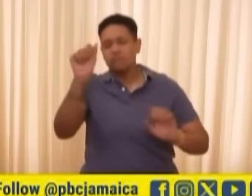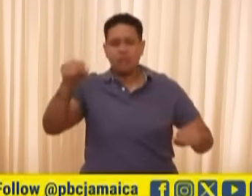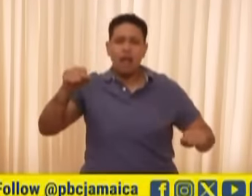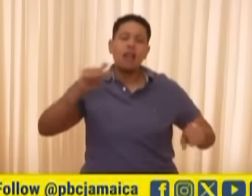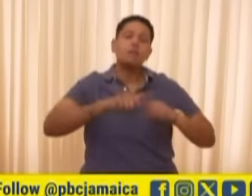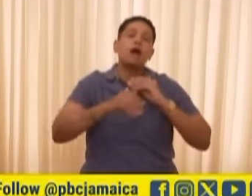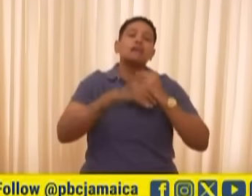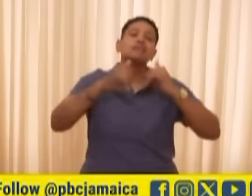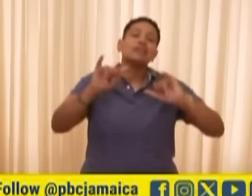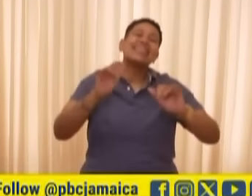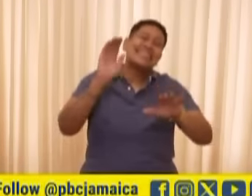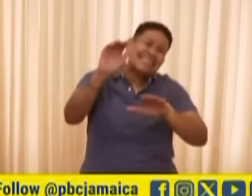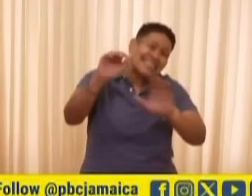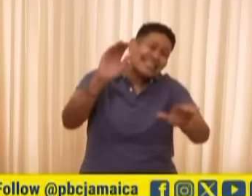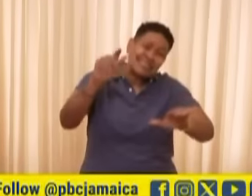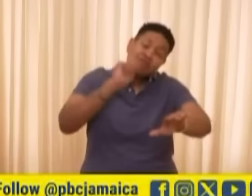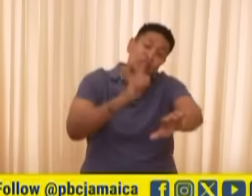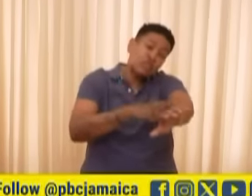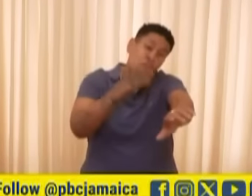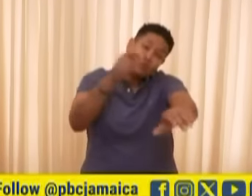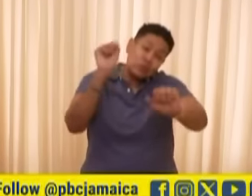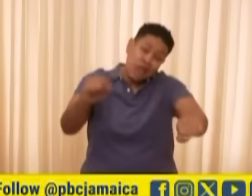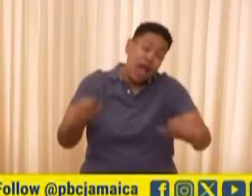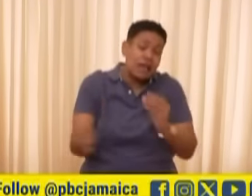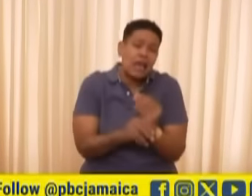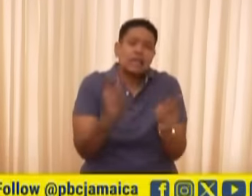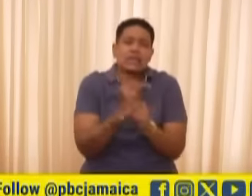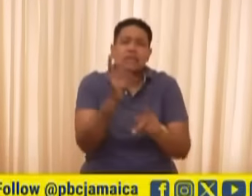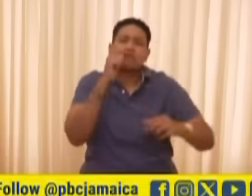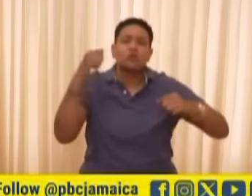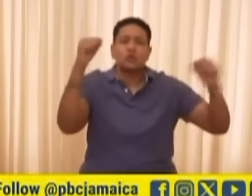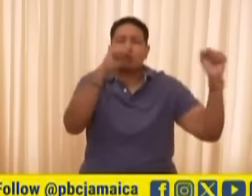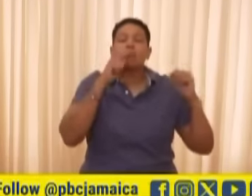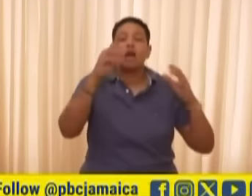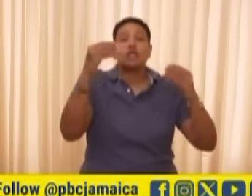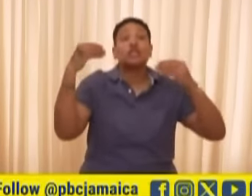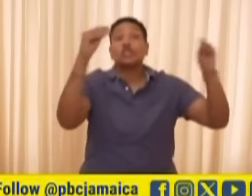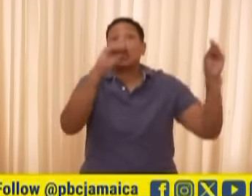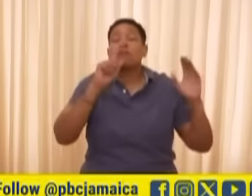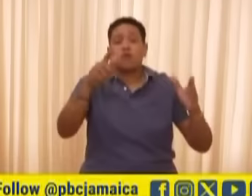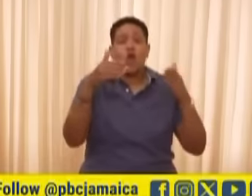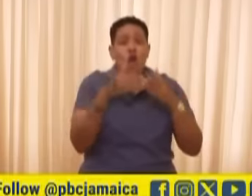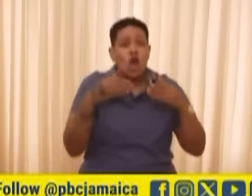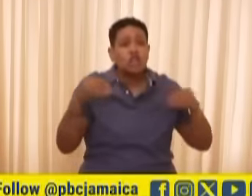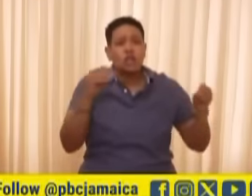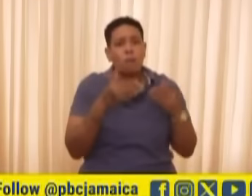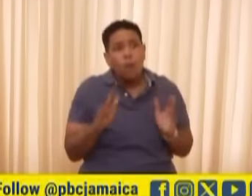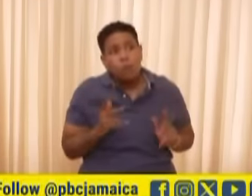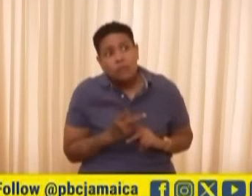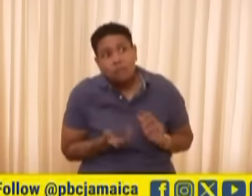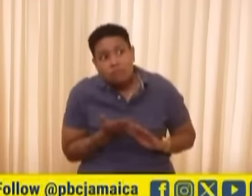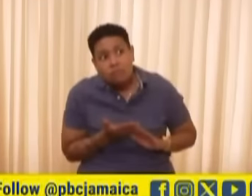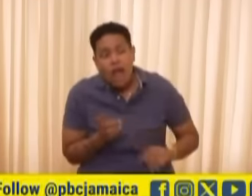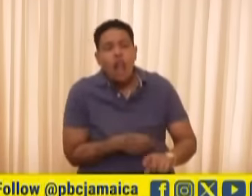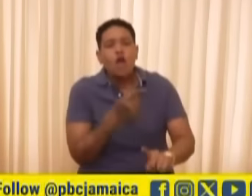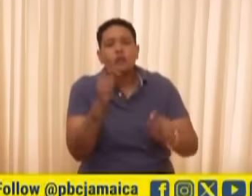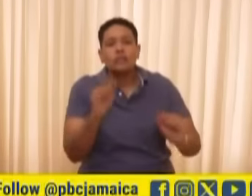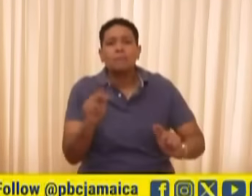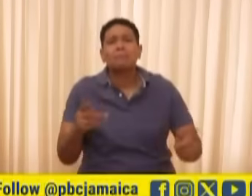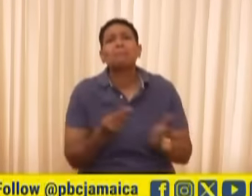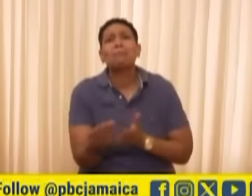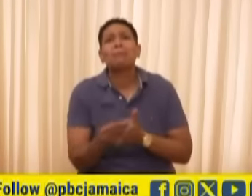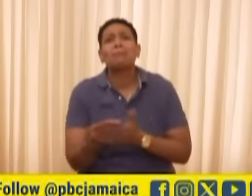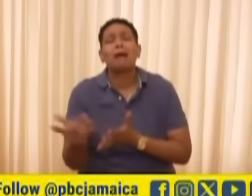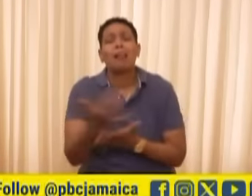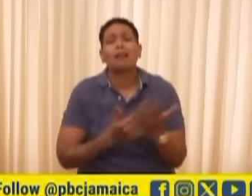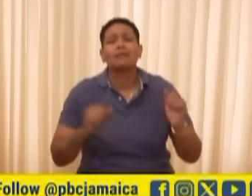I'm still making the appeal for as long as you can to keep your supermarkets, your shops, your corner shops open so that people can get